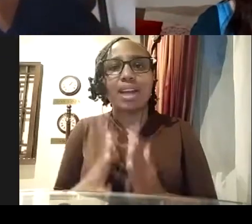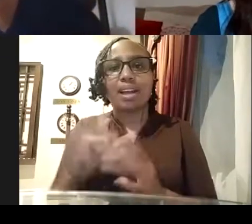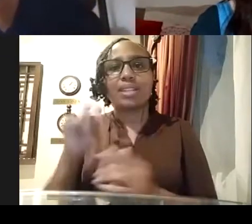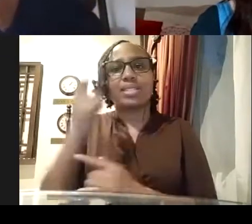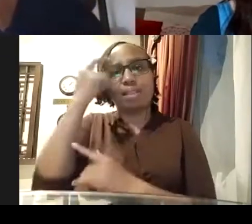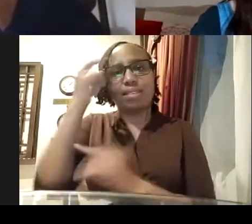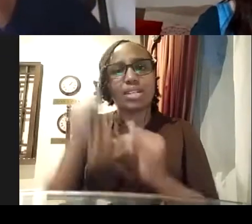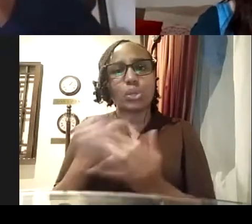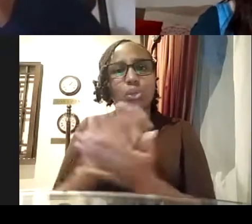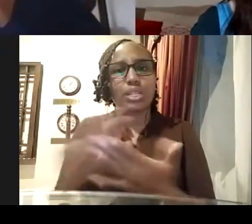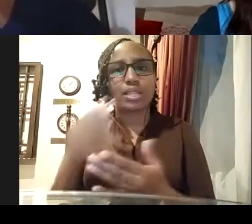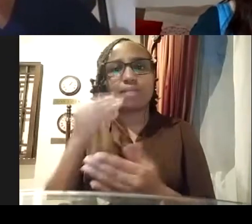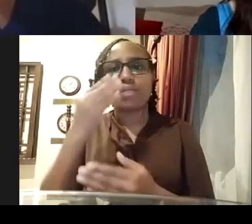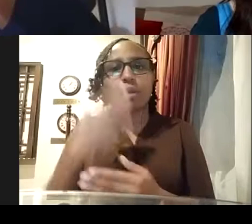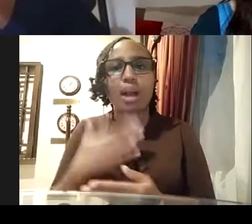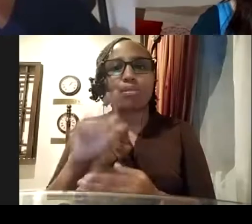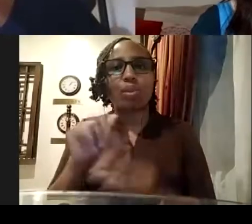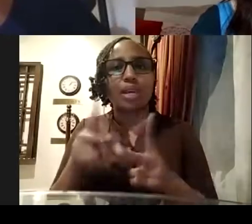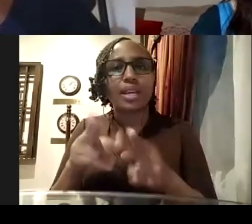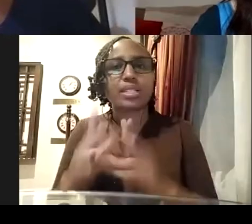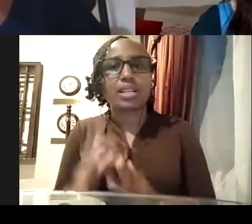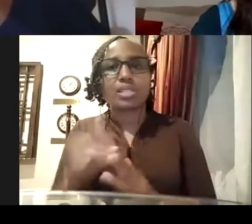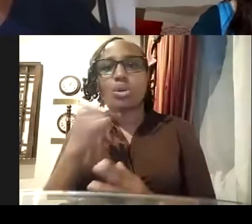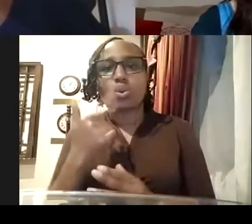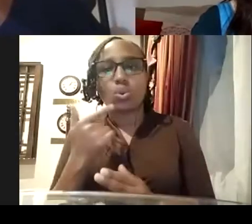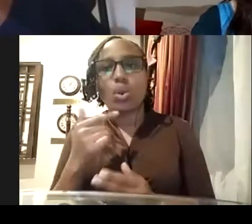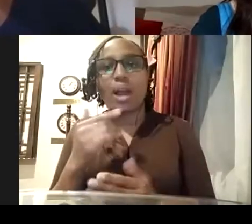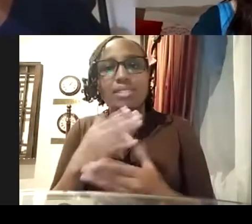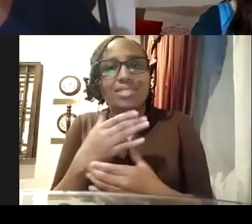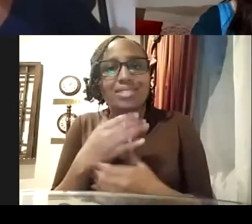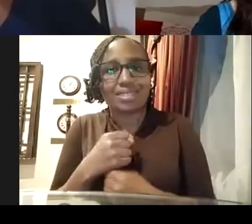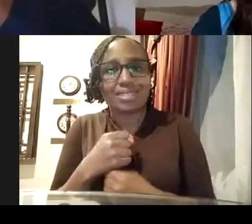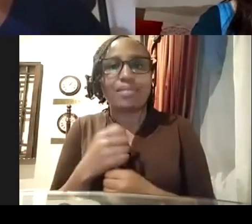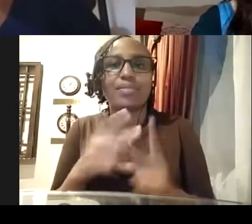getting feedback from editors who I absolutely trusted.